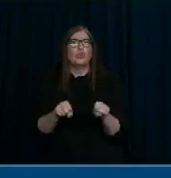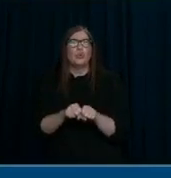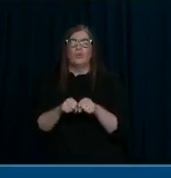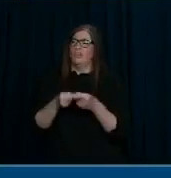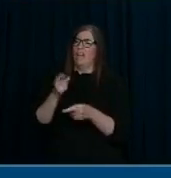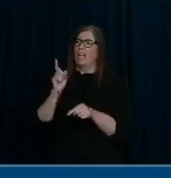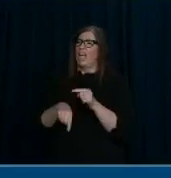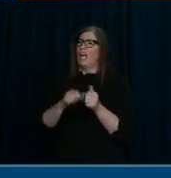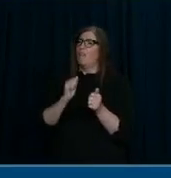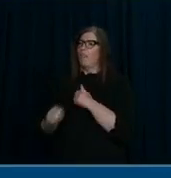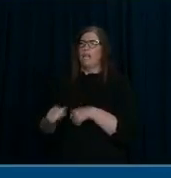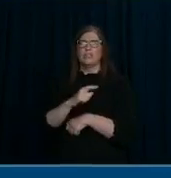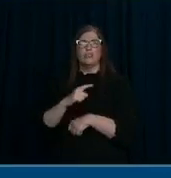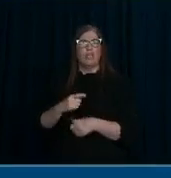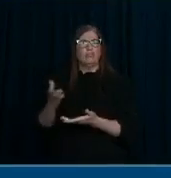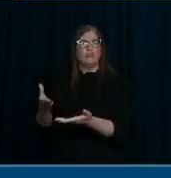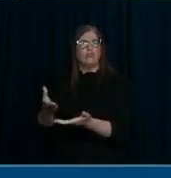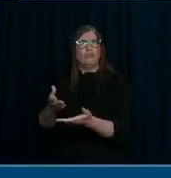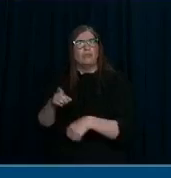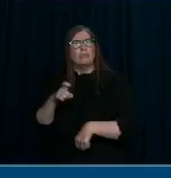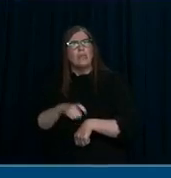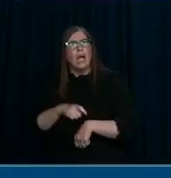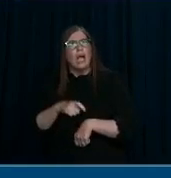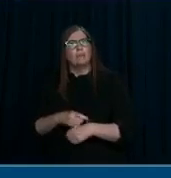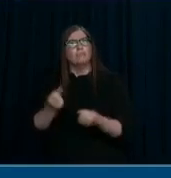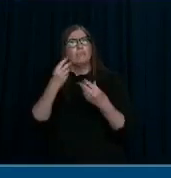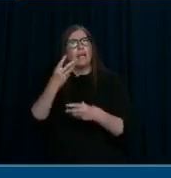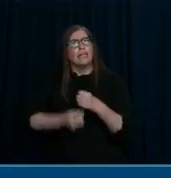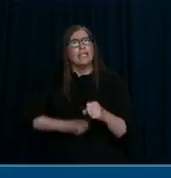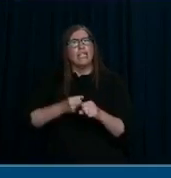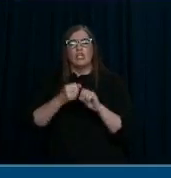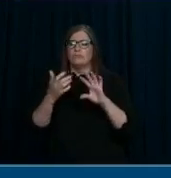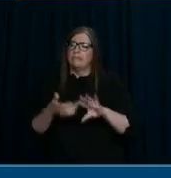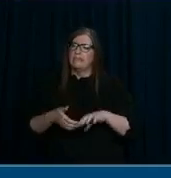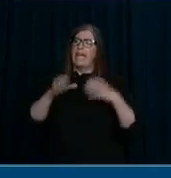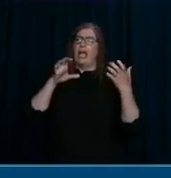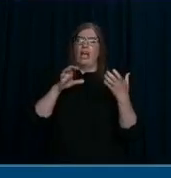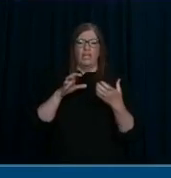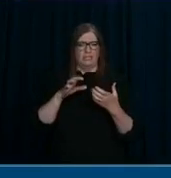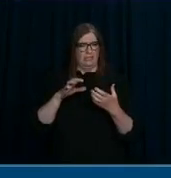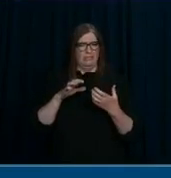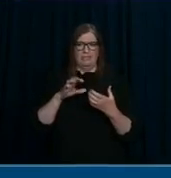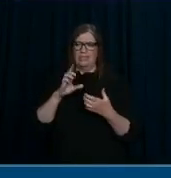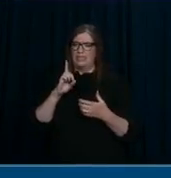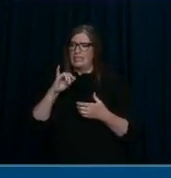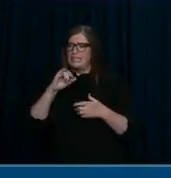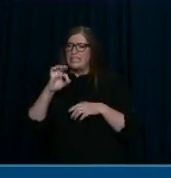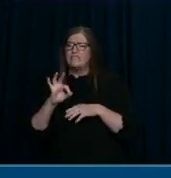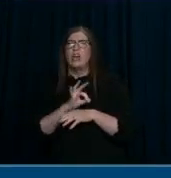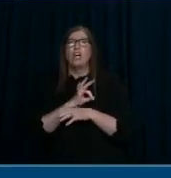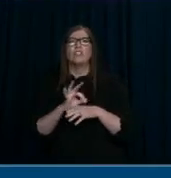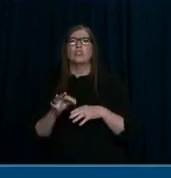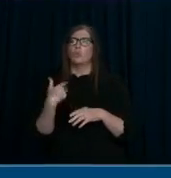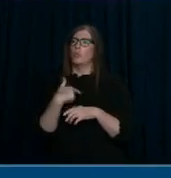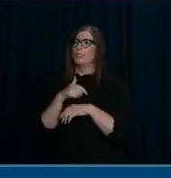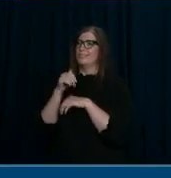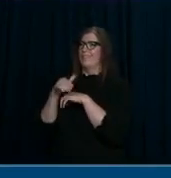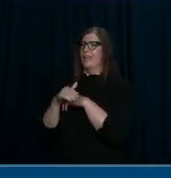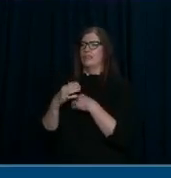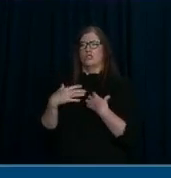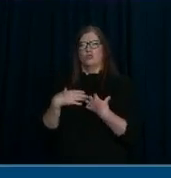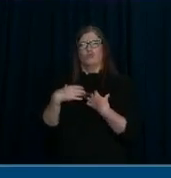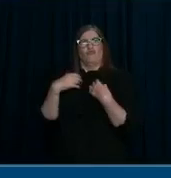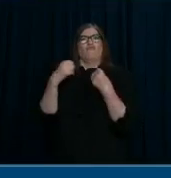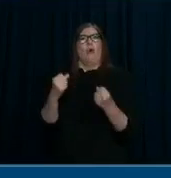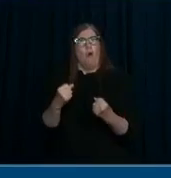legislation done. So it is time, after all of the years of chaos and dysfunction, that we send a courageous truth